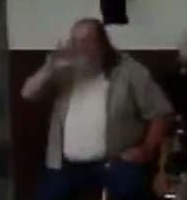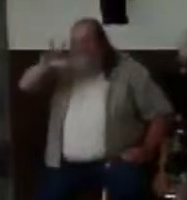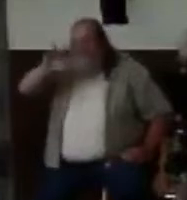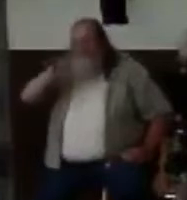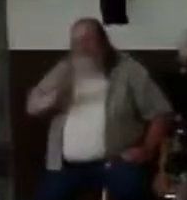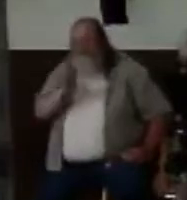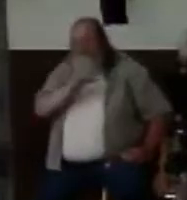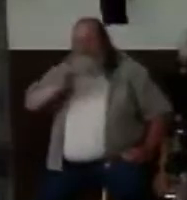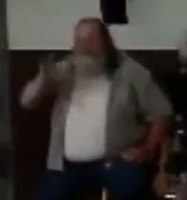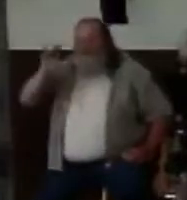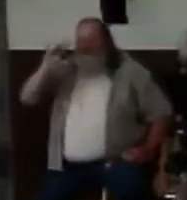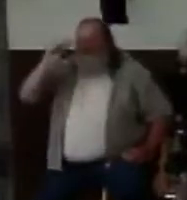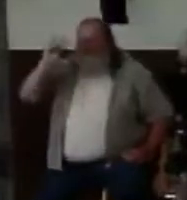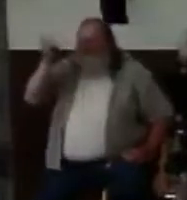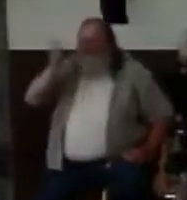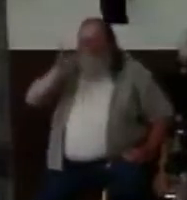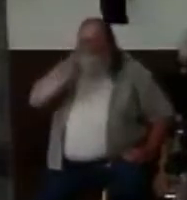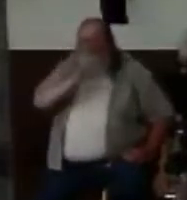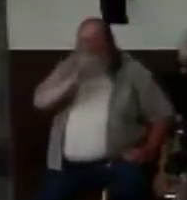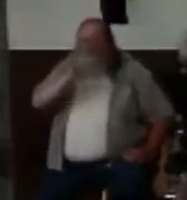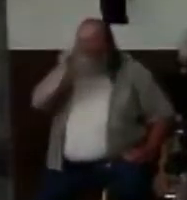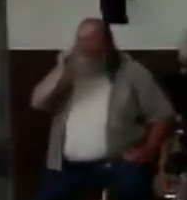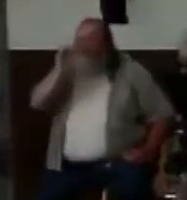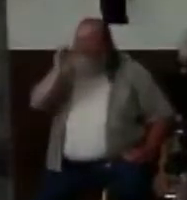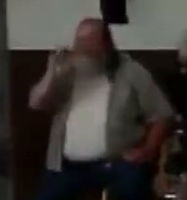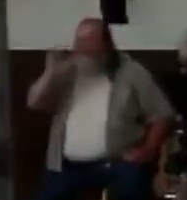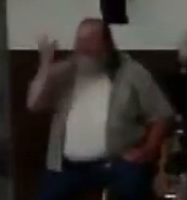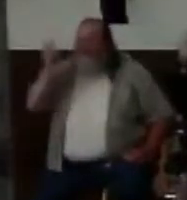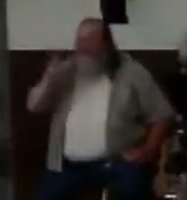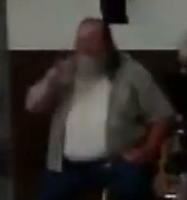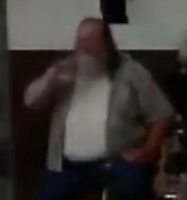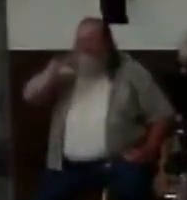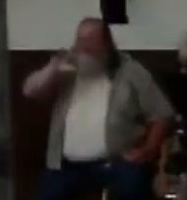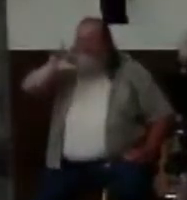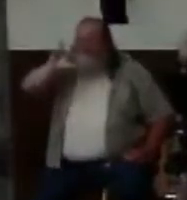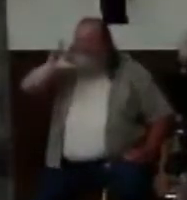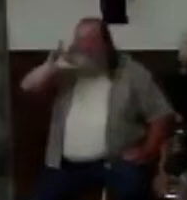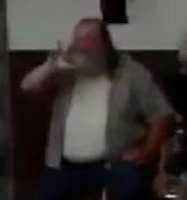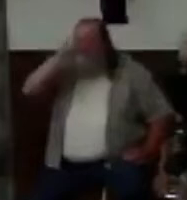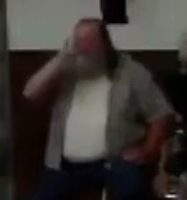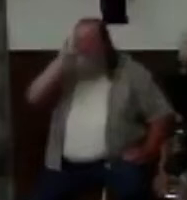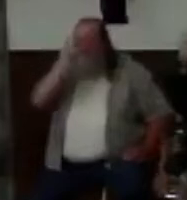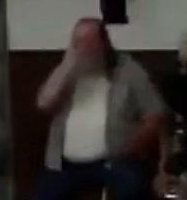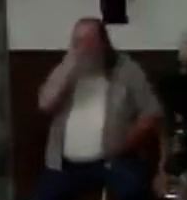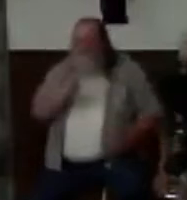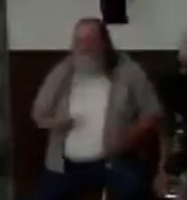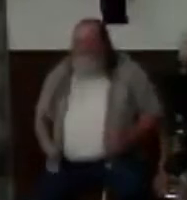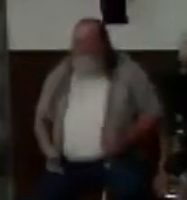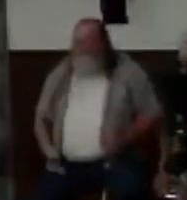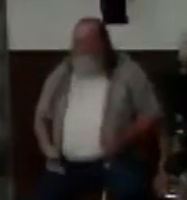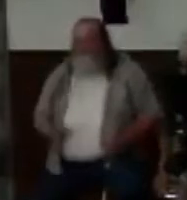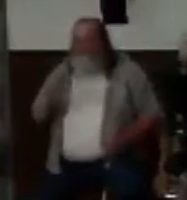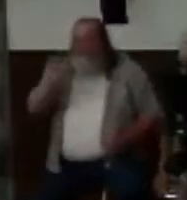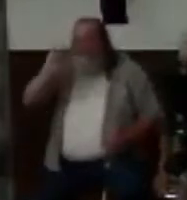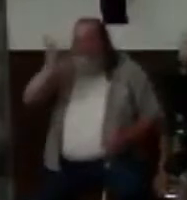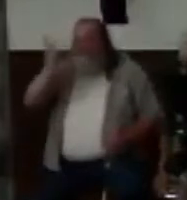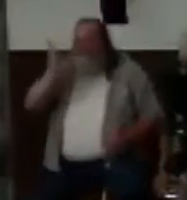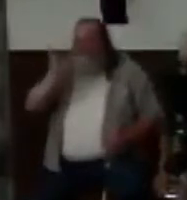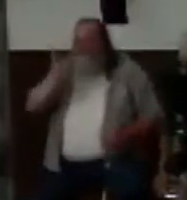All right, I'm the only one that likes numbers. The third of three, Trinity. The seventh of seven, completion.